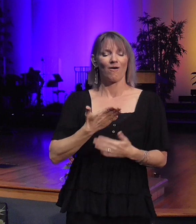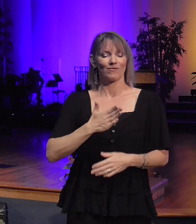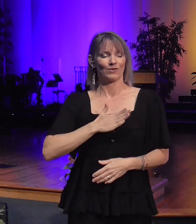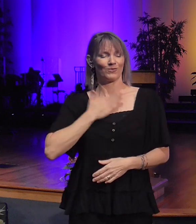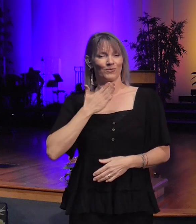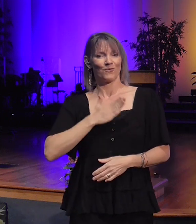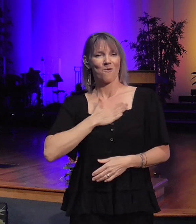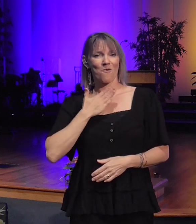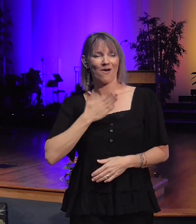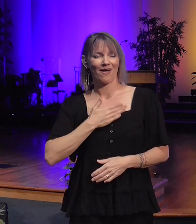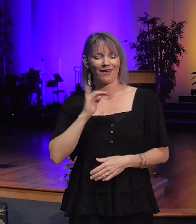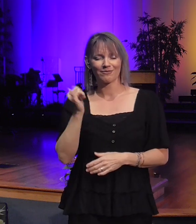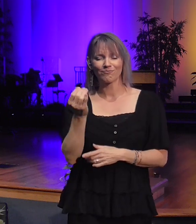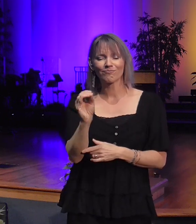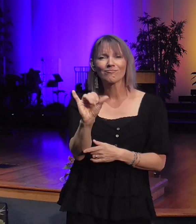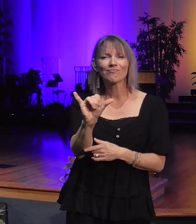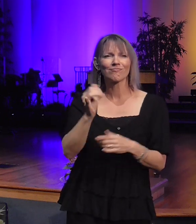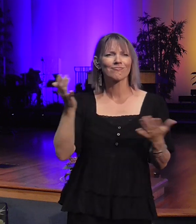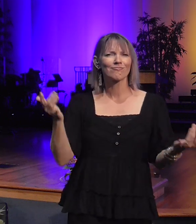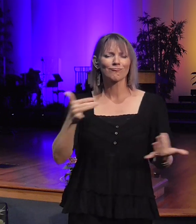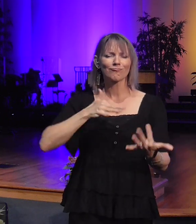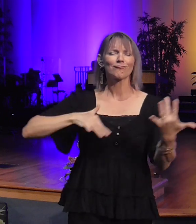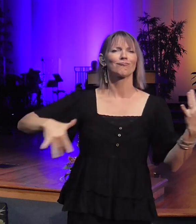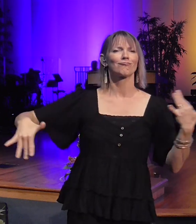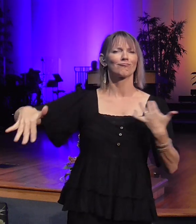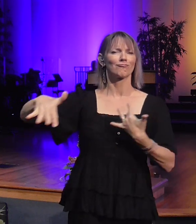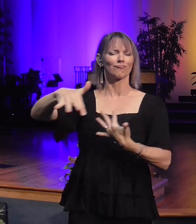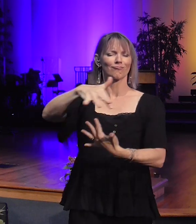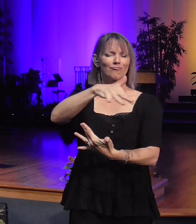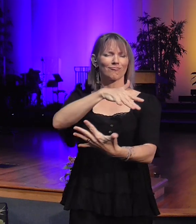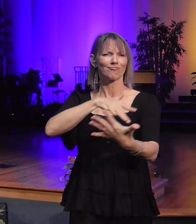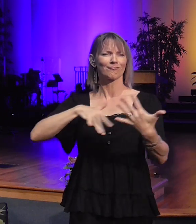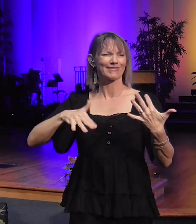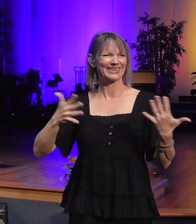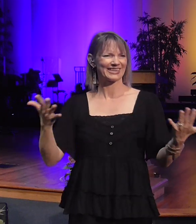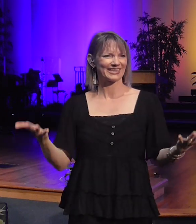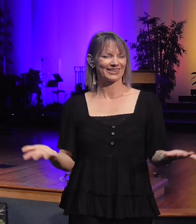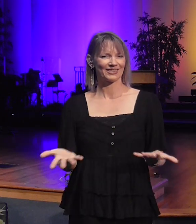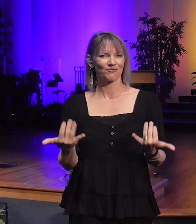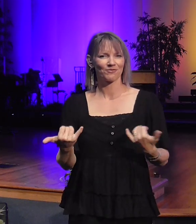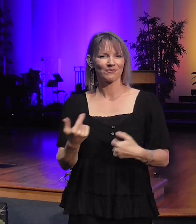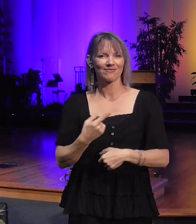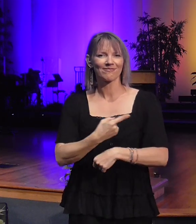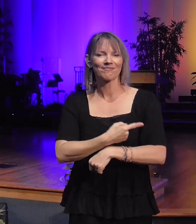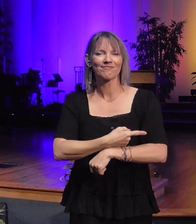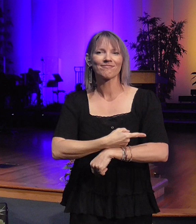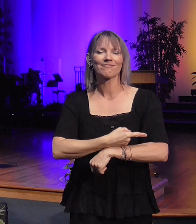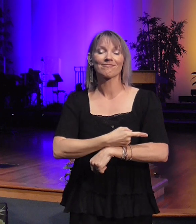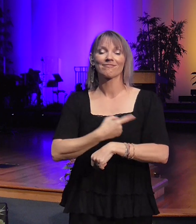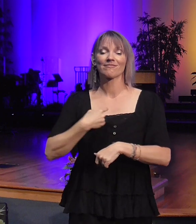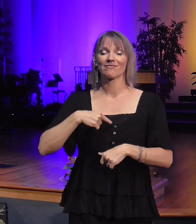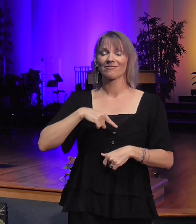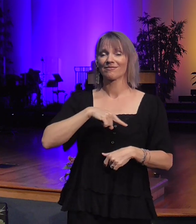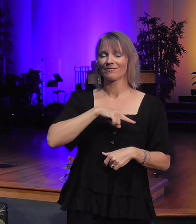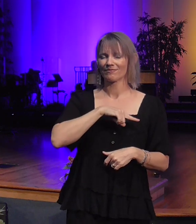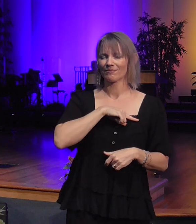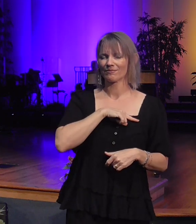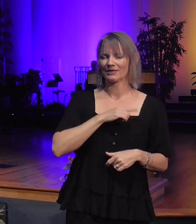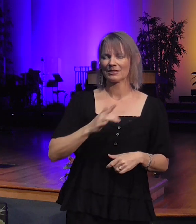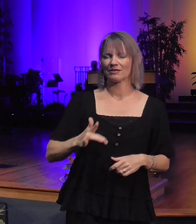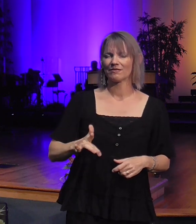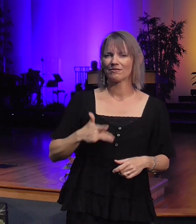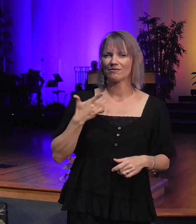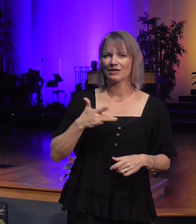is in the atmosphere of this campus today, we really can feel God is all